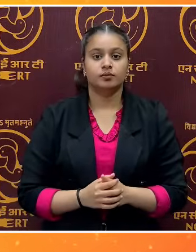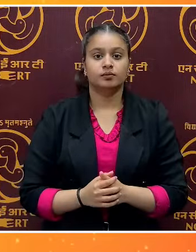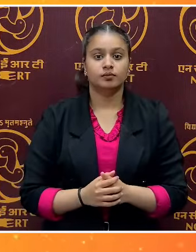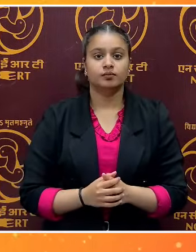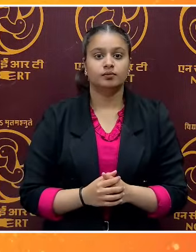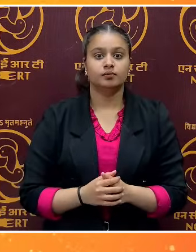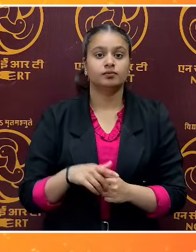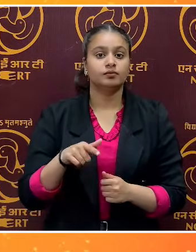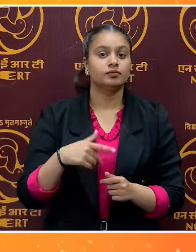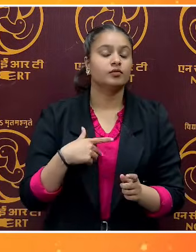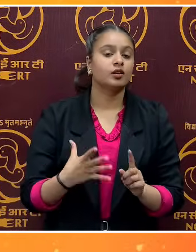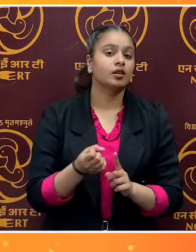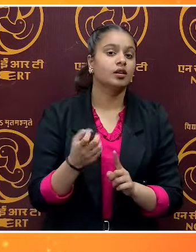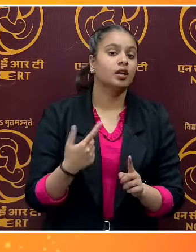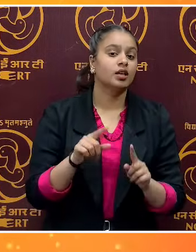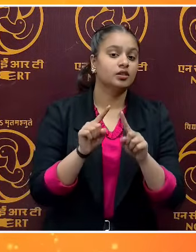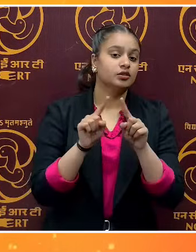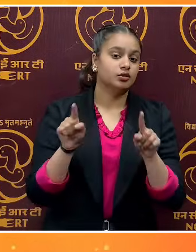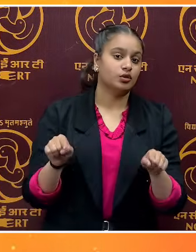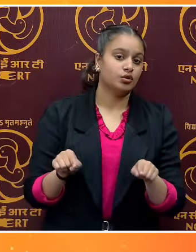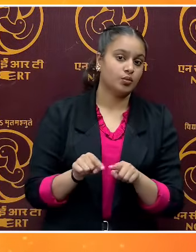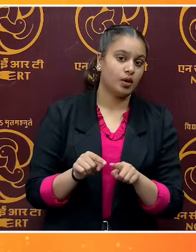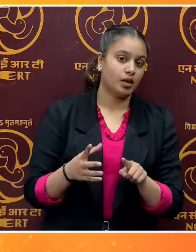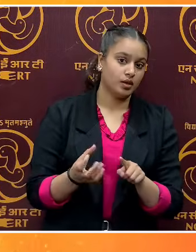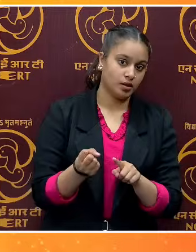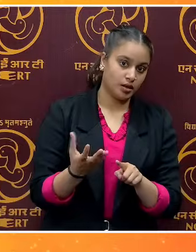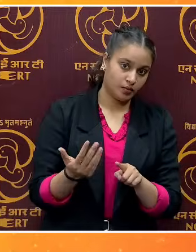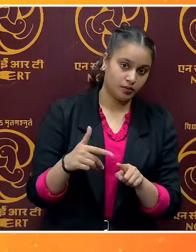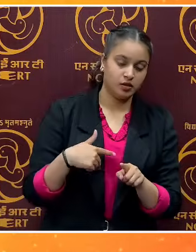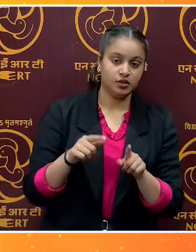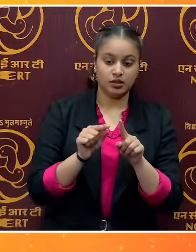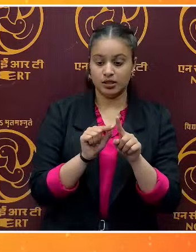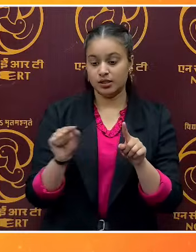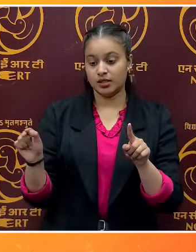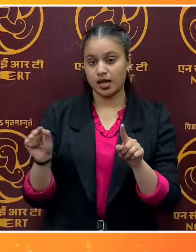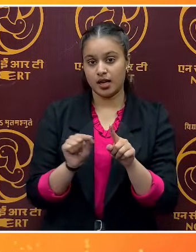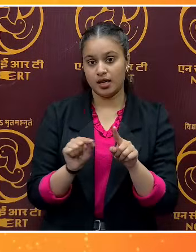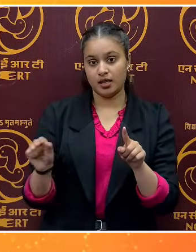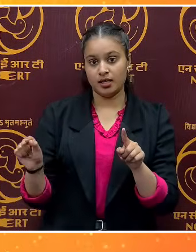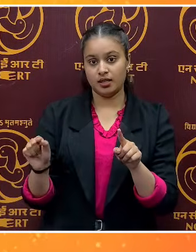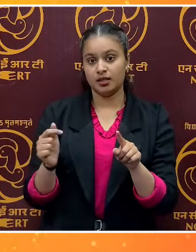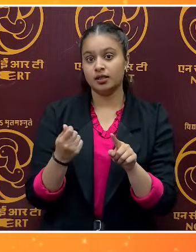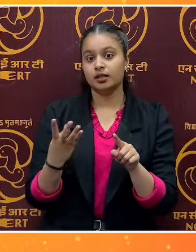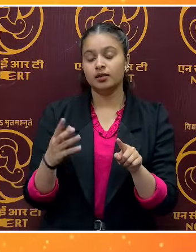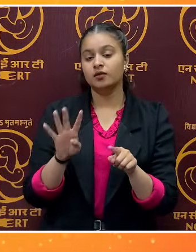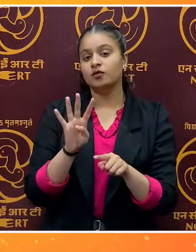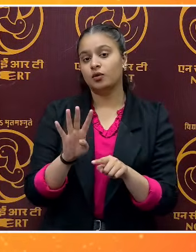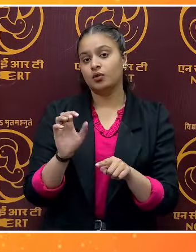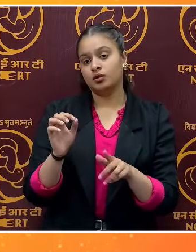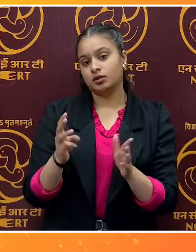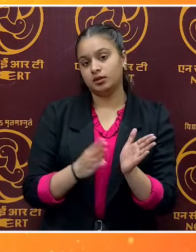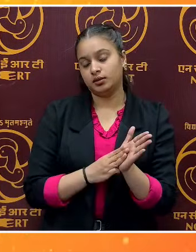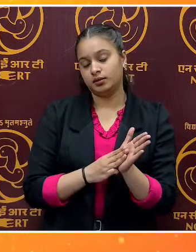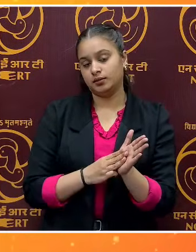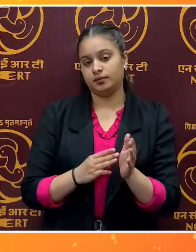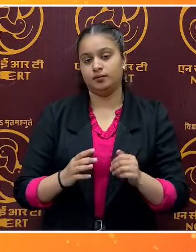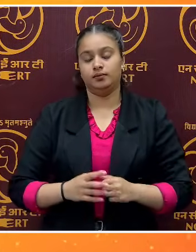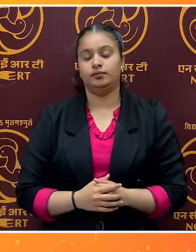I will get a square of side length 4 centimeters.